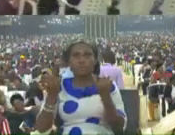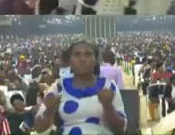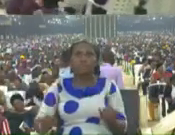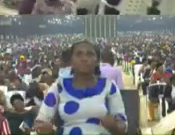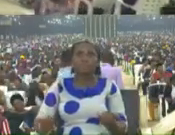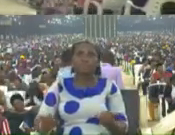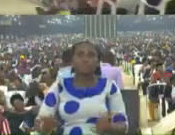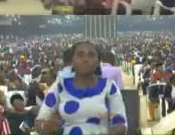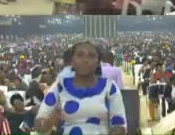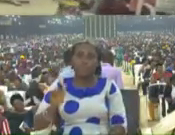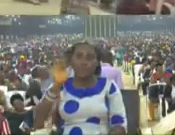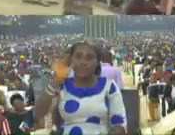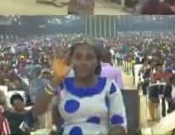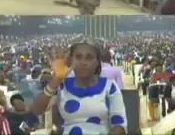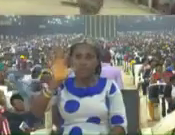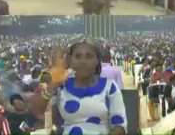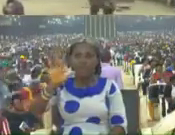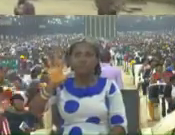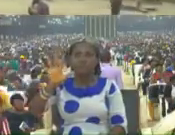Five.